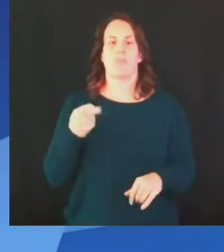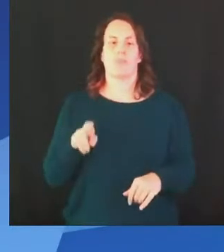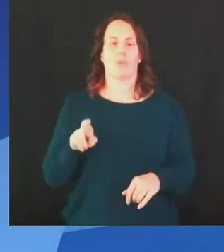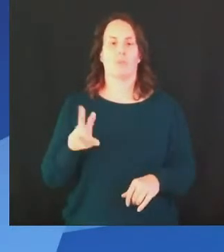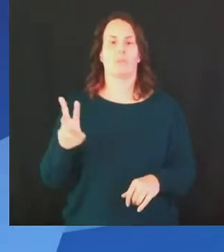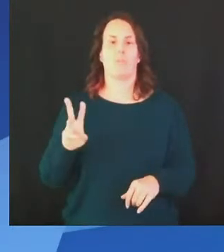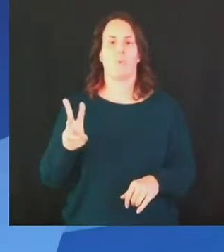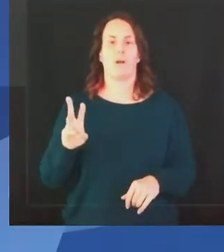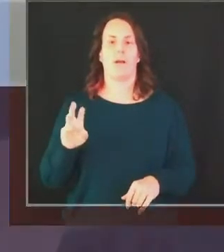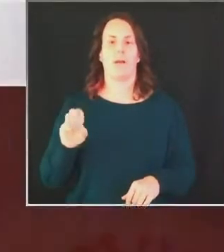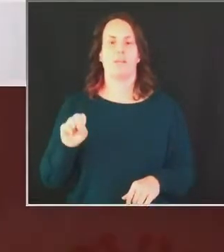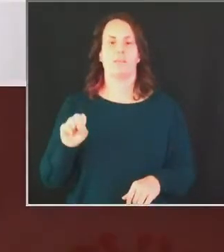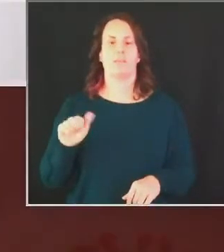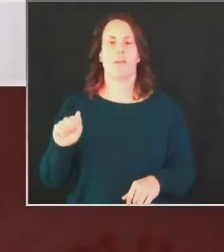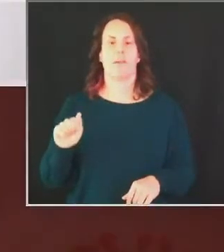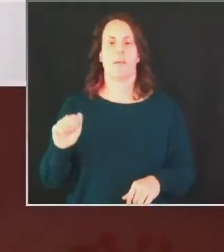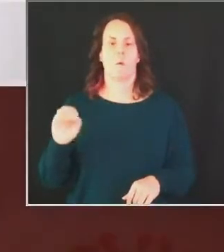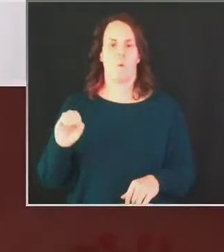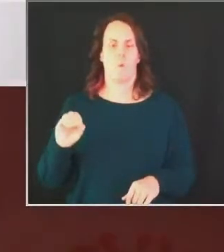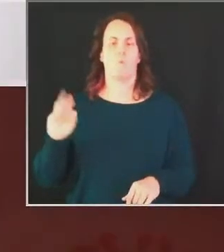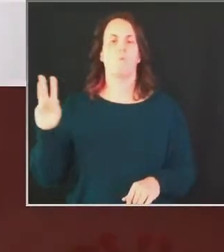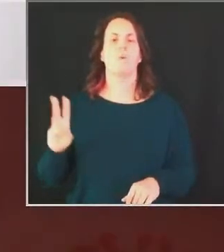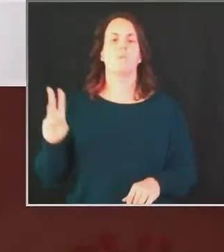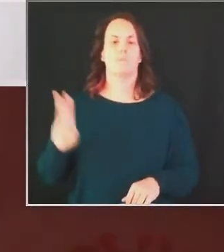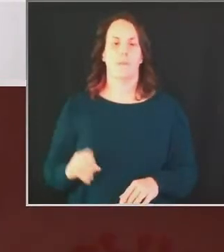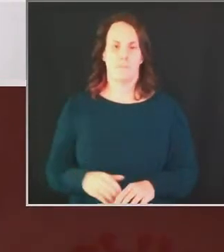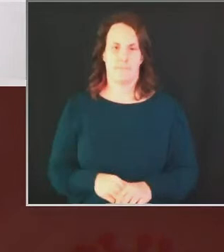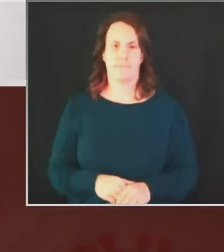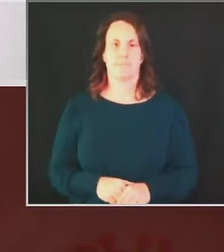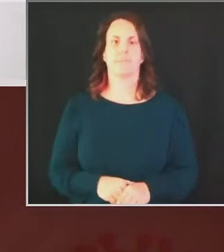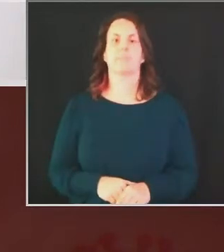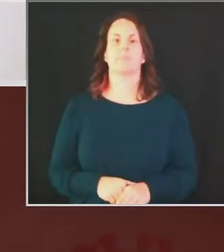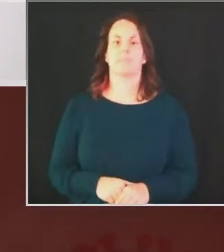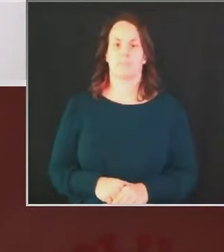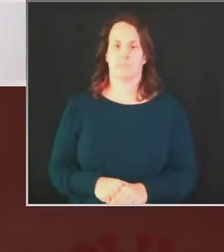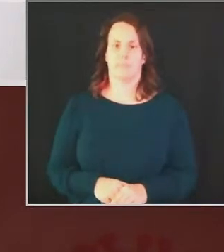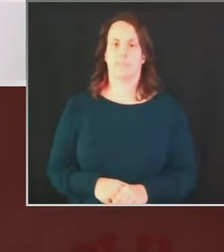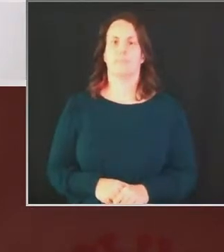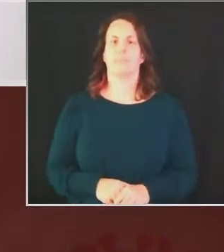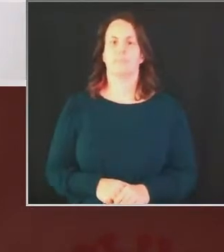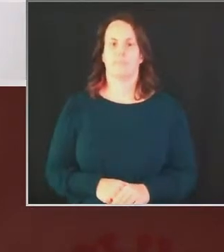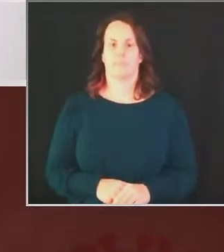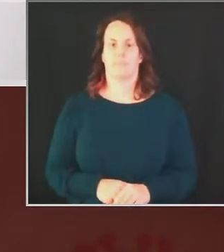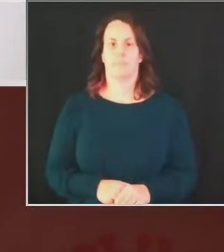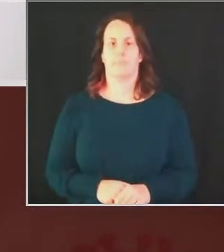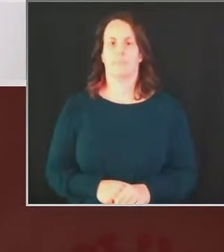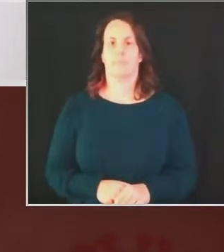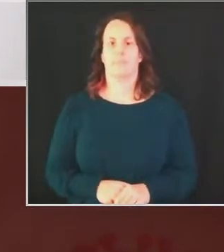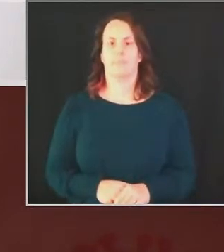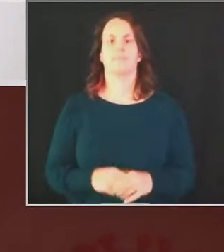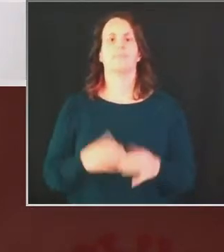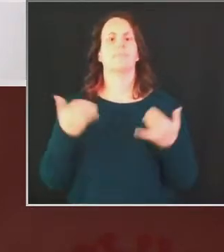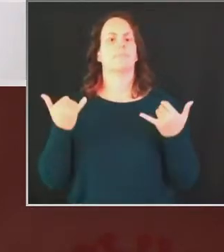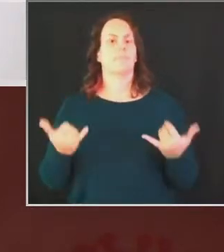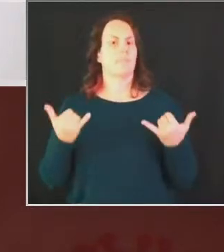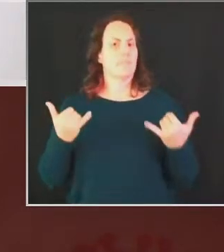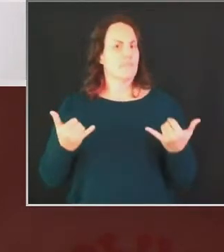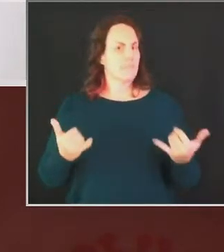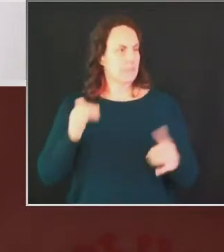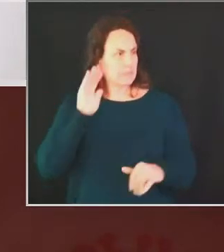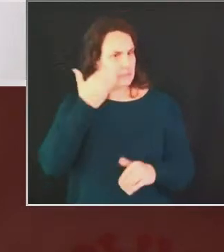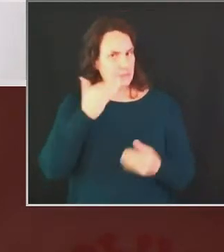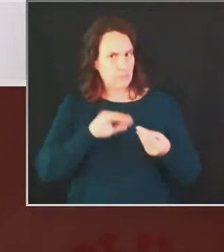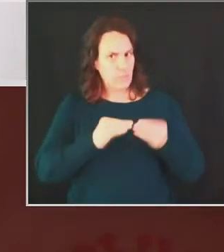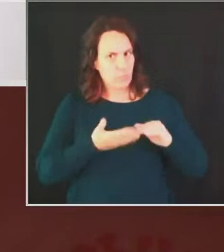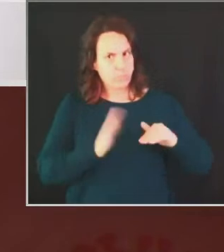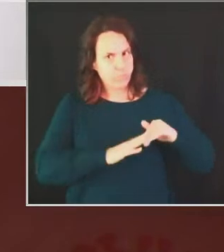Thank you for taking my call. So with Wisconsin surging cases like we've seen in other states where New York and Arizona put a